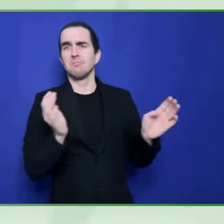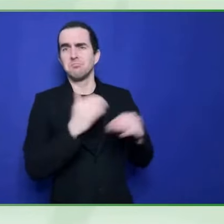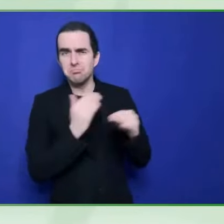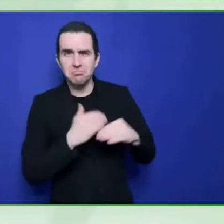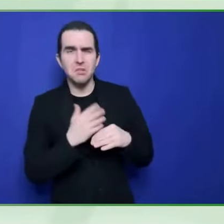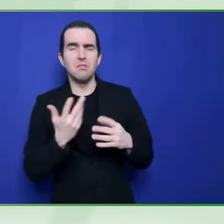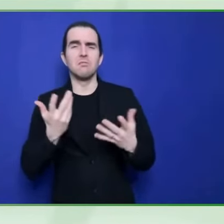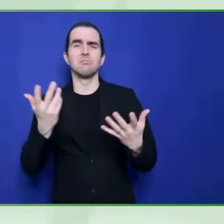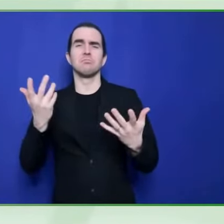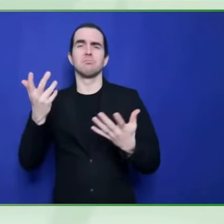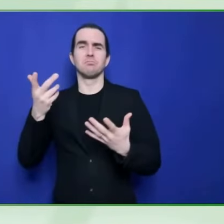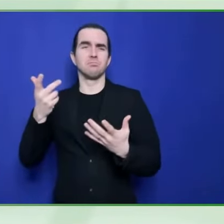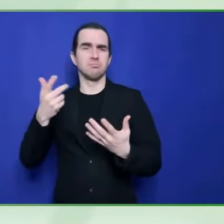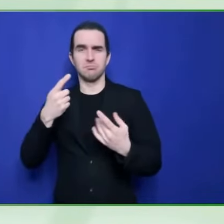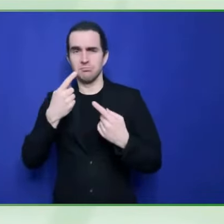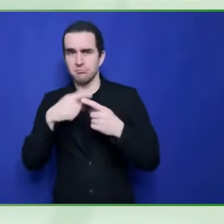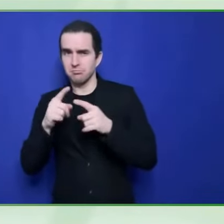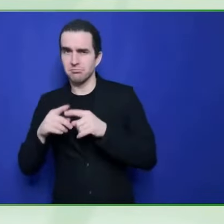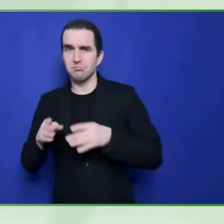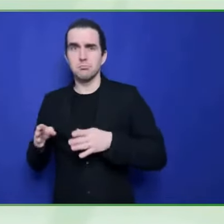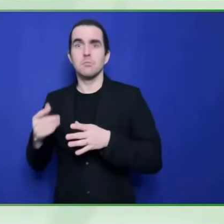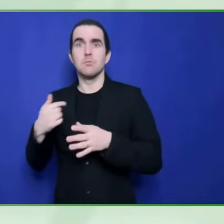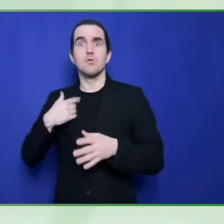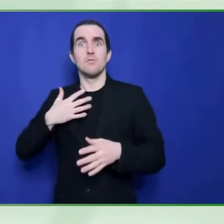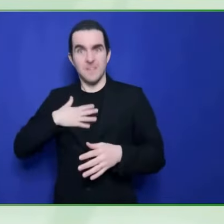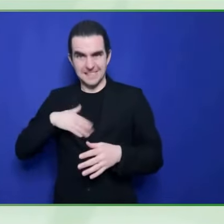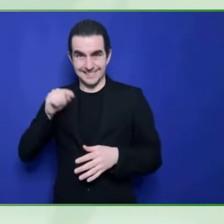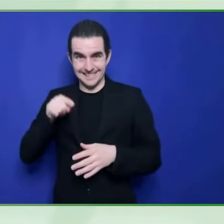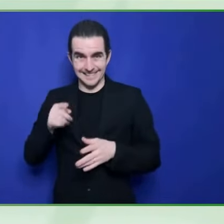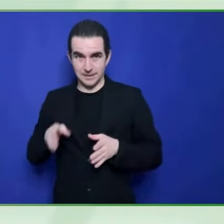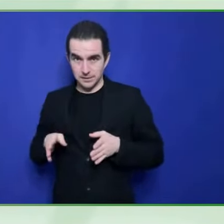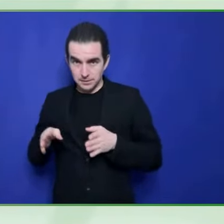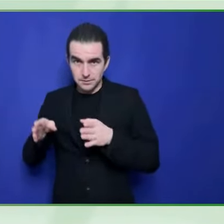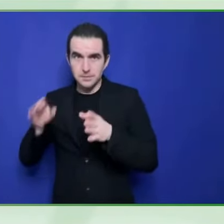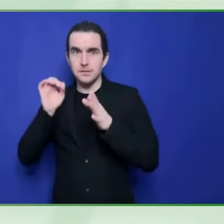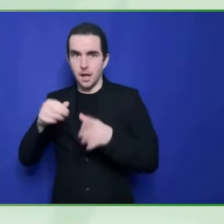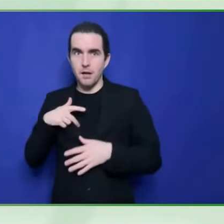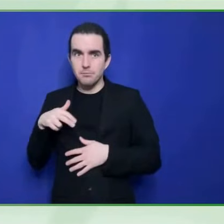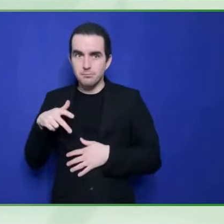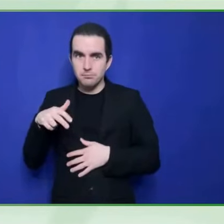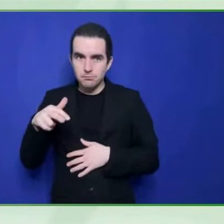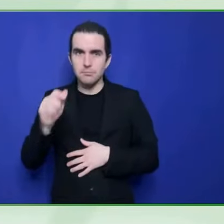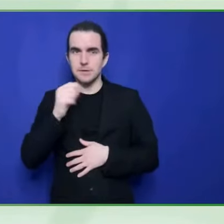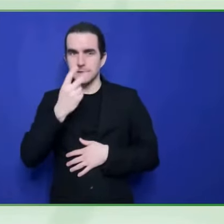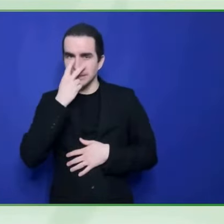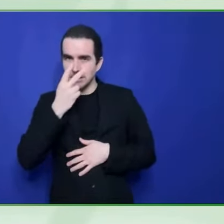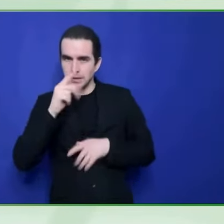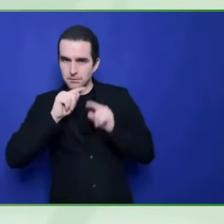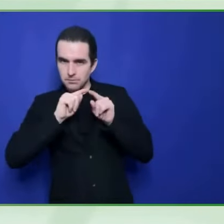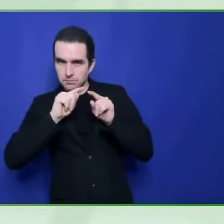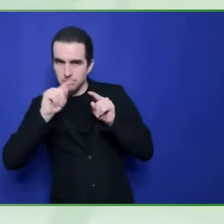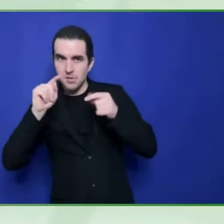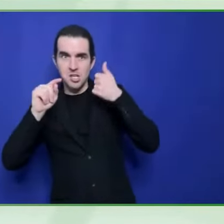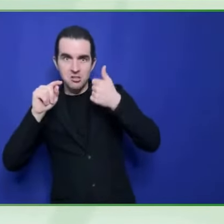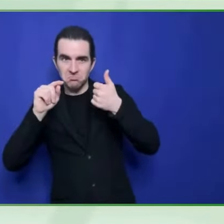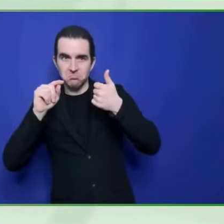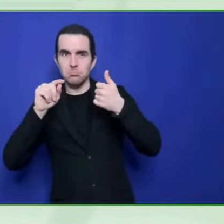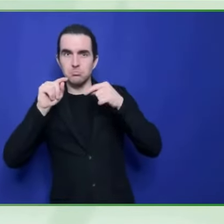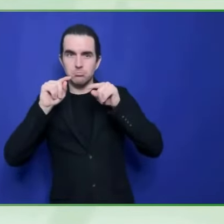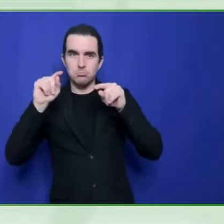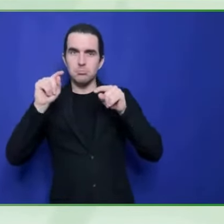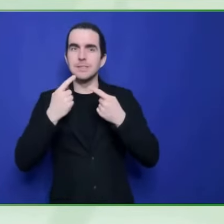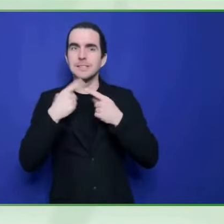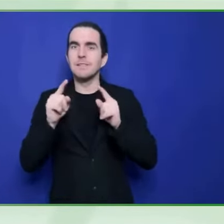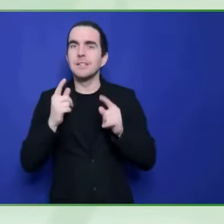are shown on the left, and that's a preference card that users can actually change as they use AccessMap.